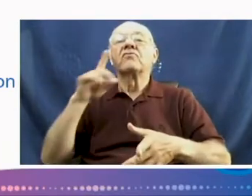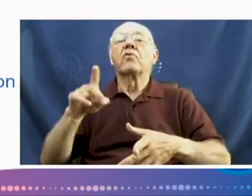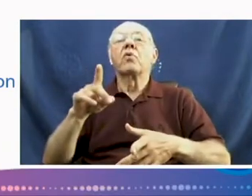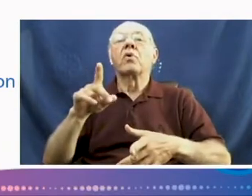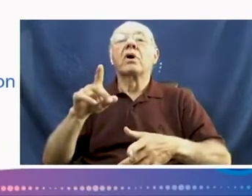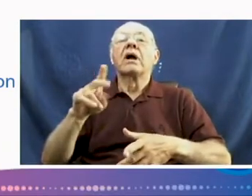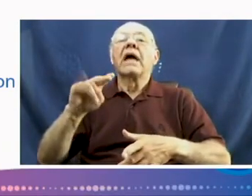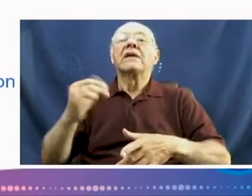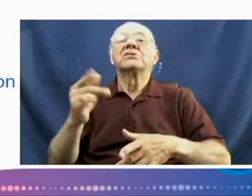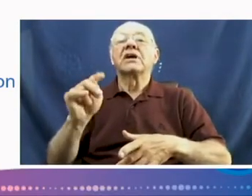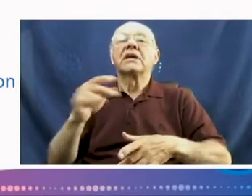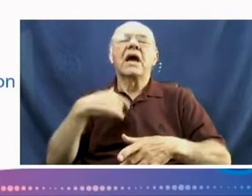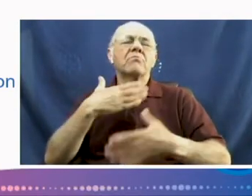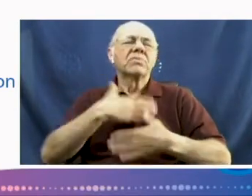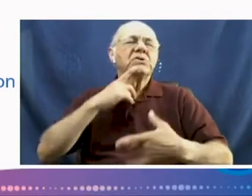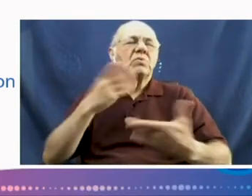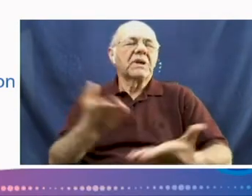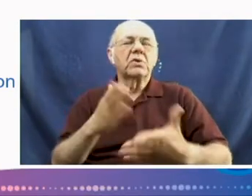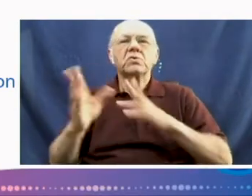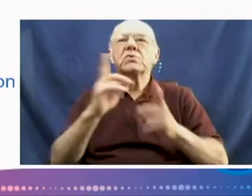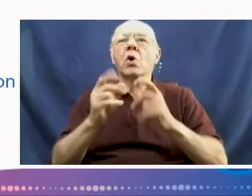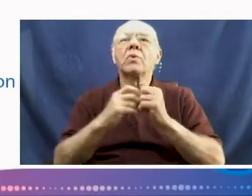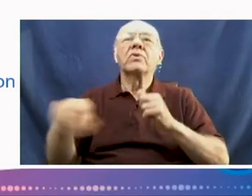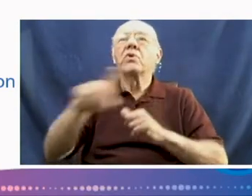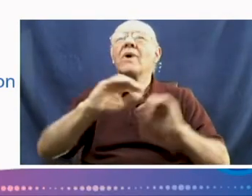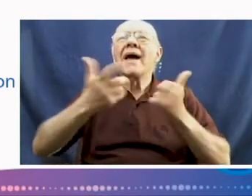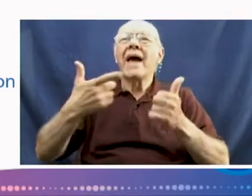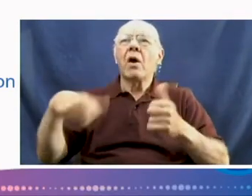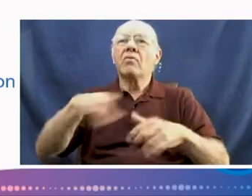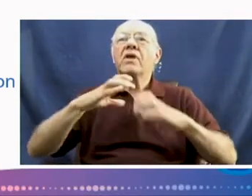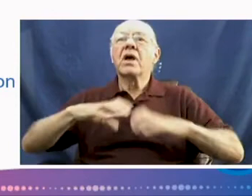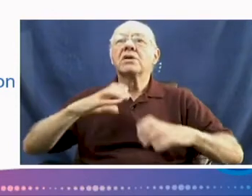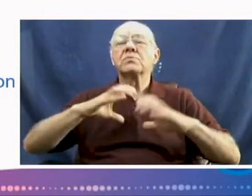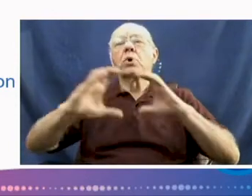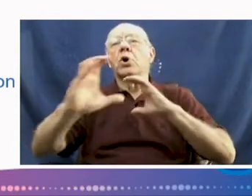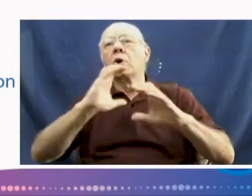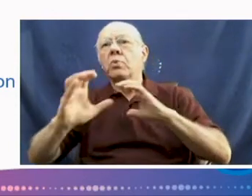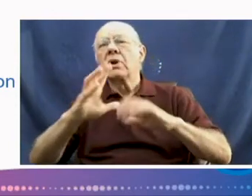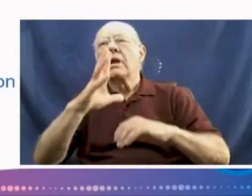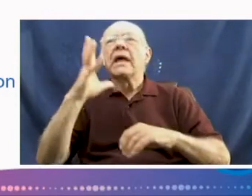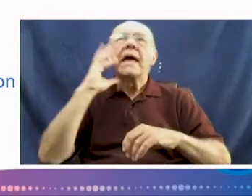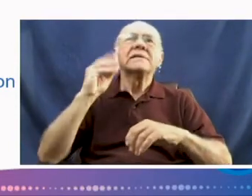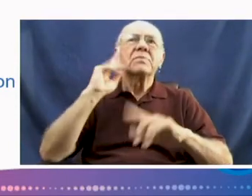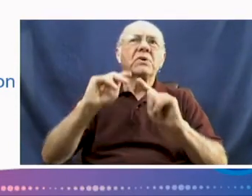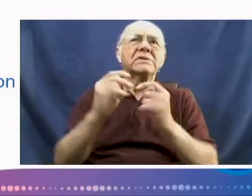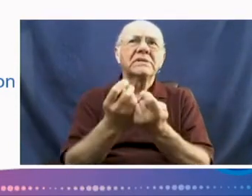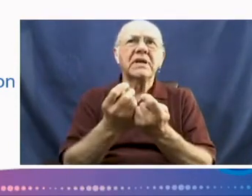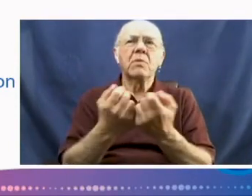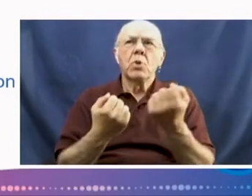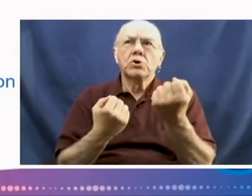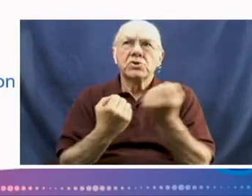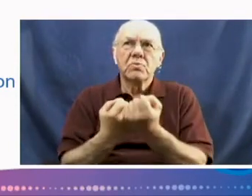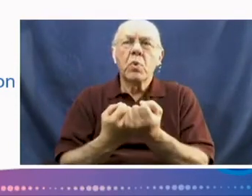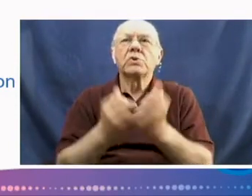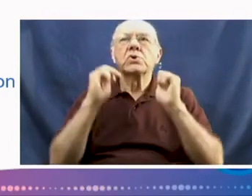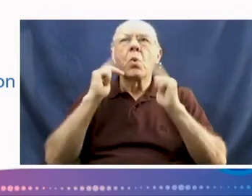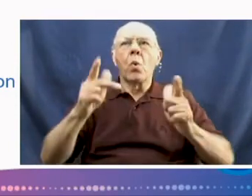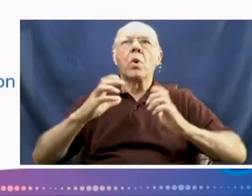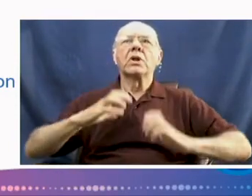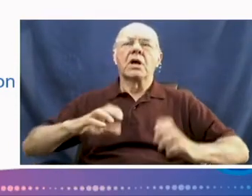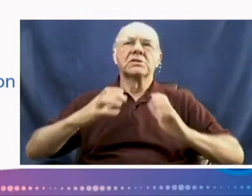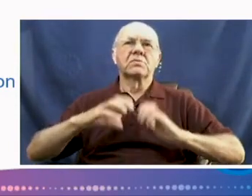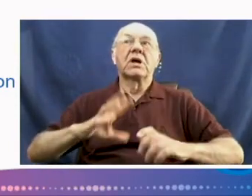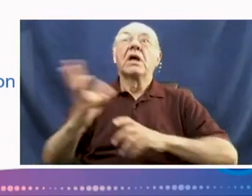here to speak to you regarding the ways our Customer Communications and Experience team supports all customers, including